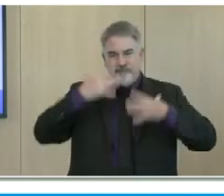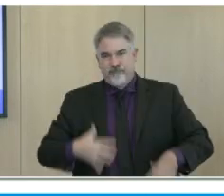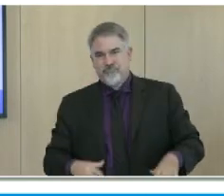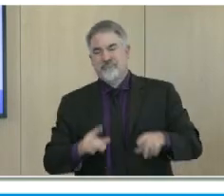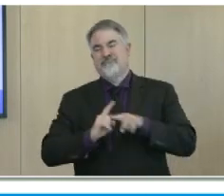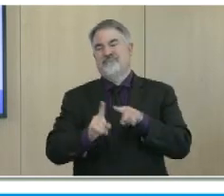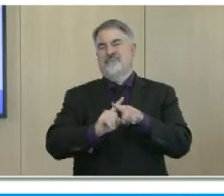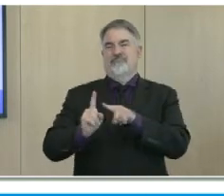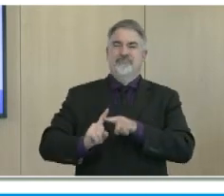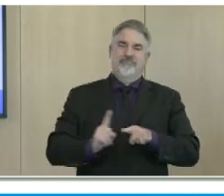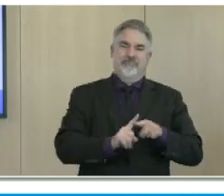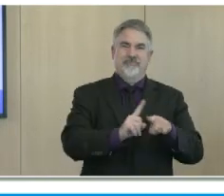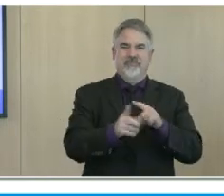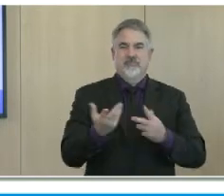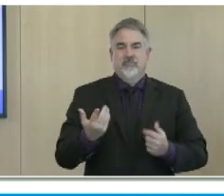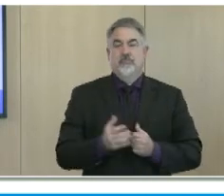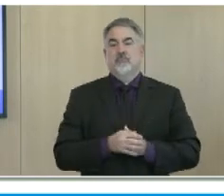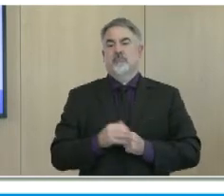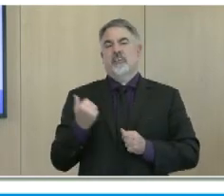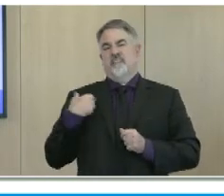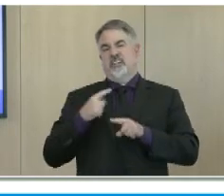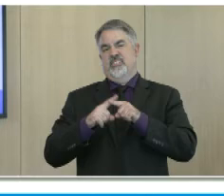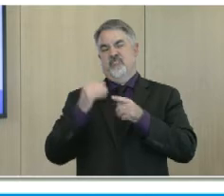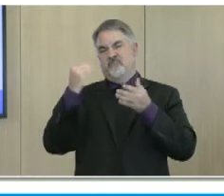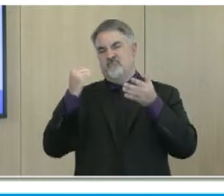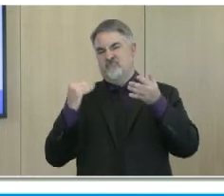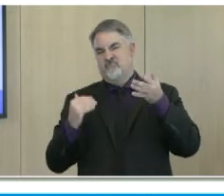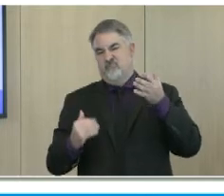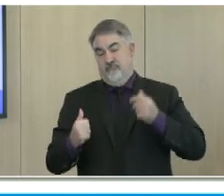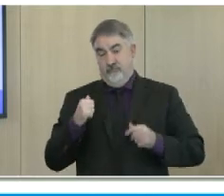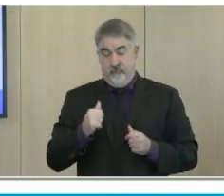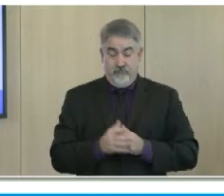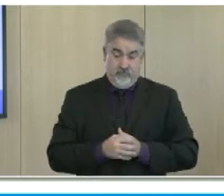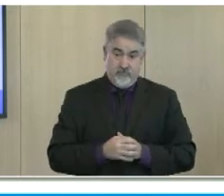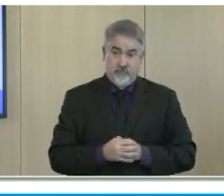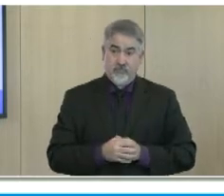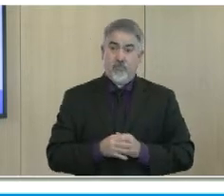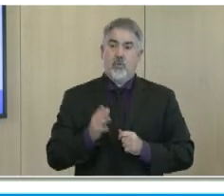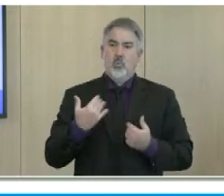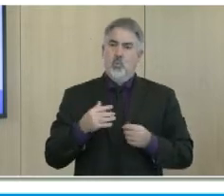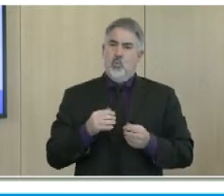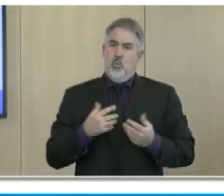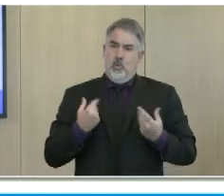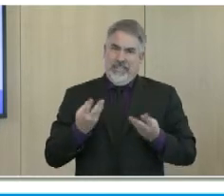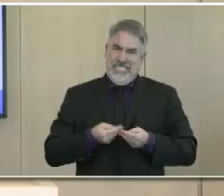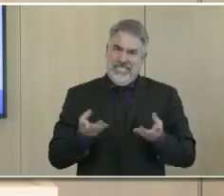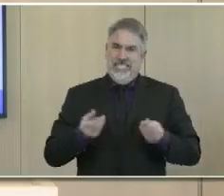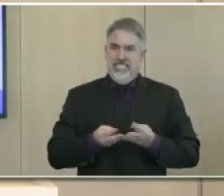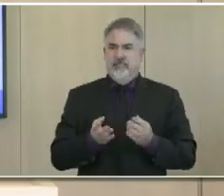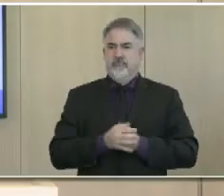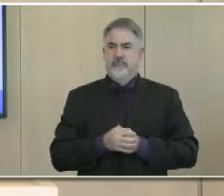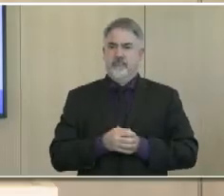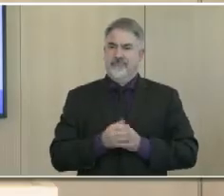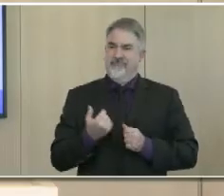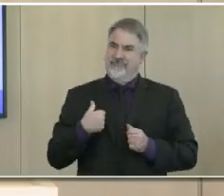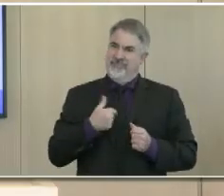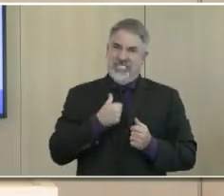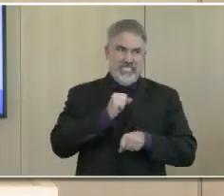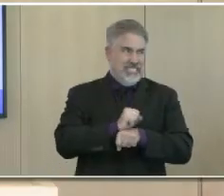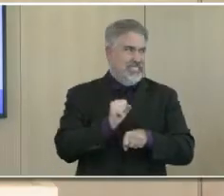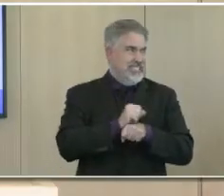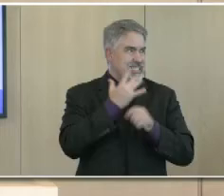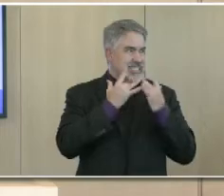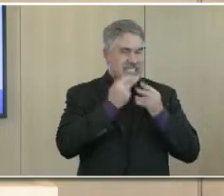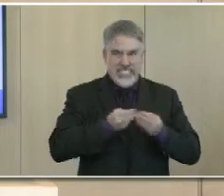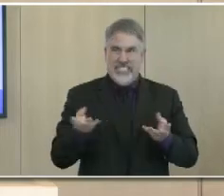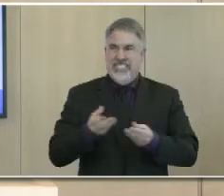as we can and to get out as best we can to those what we believe they need. Final slide on charts is